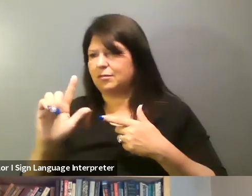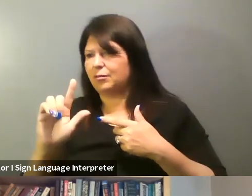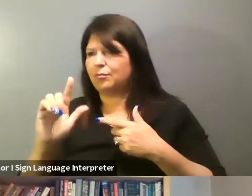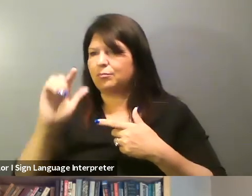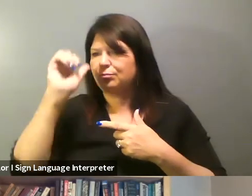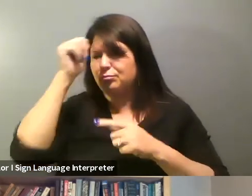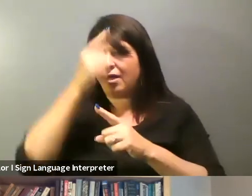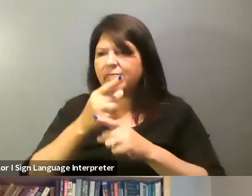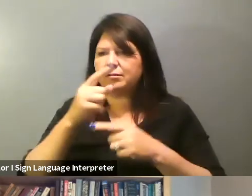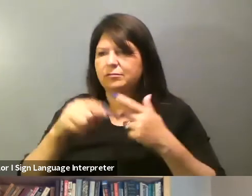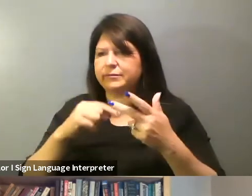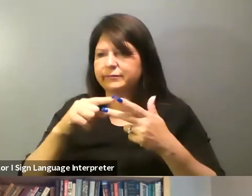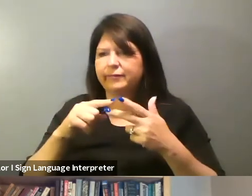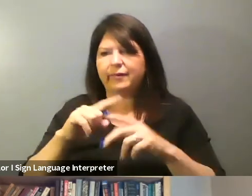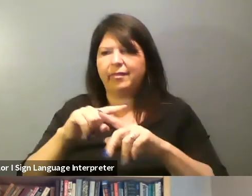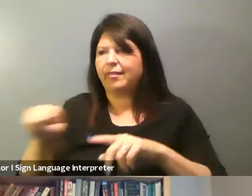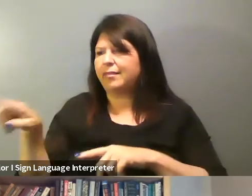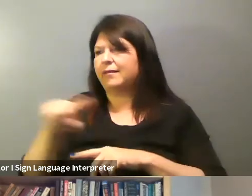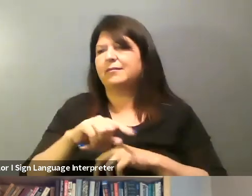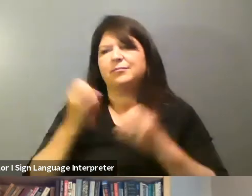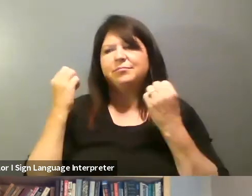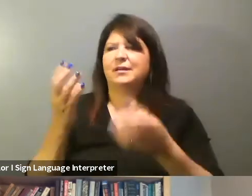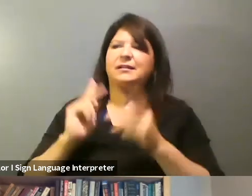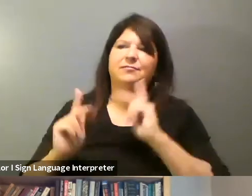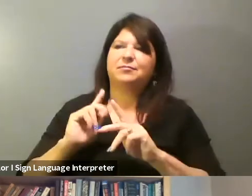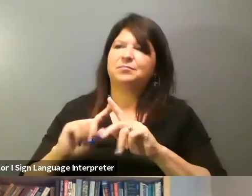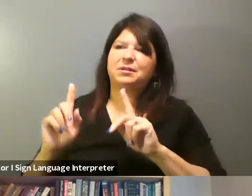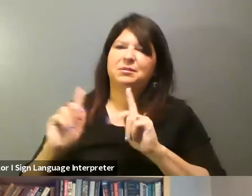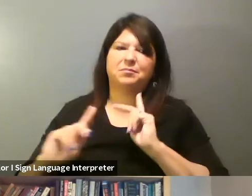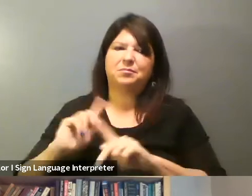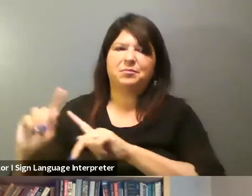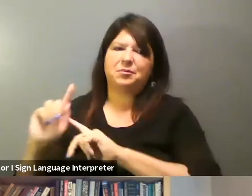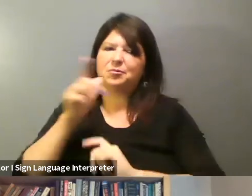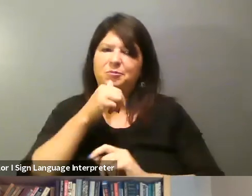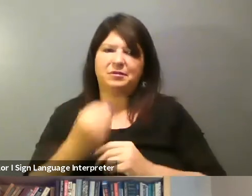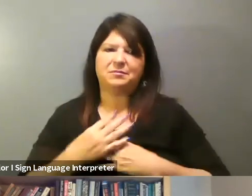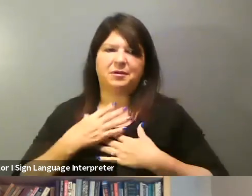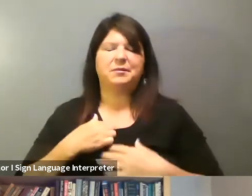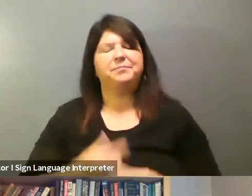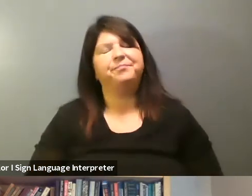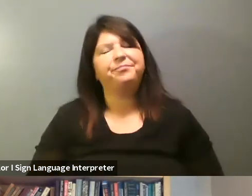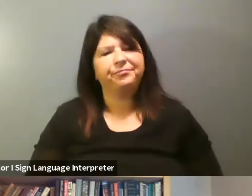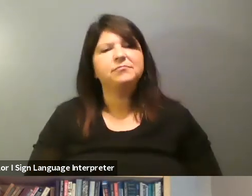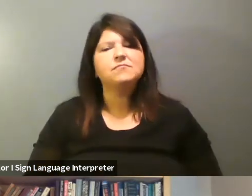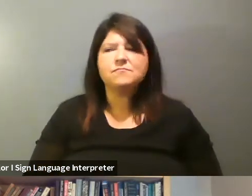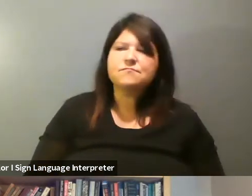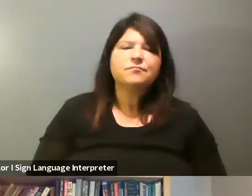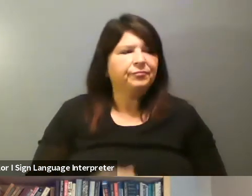There's just so many. Right, exactly. And I find like a lot of